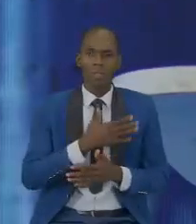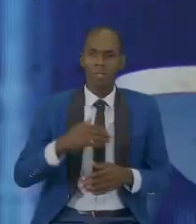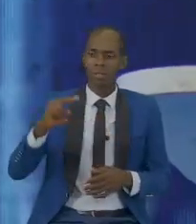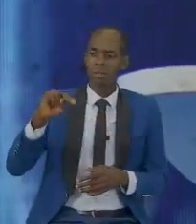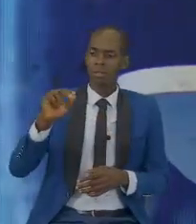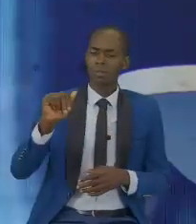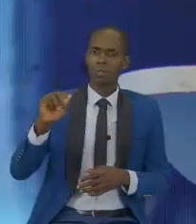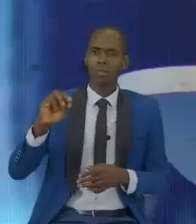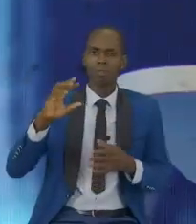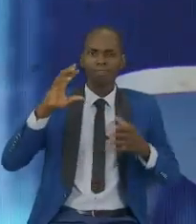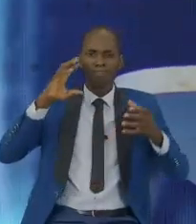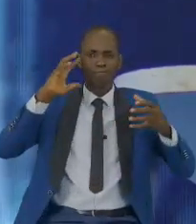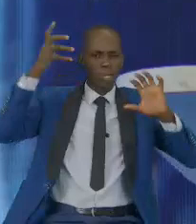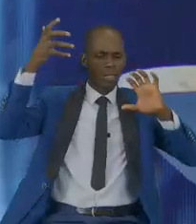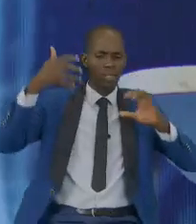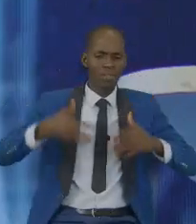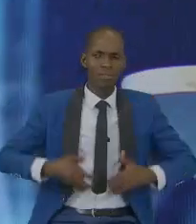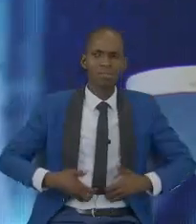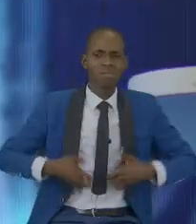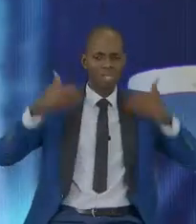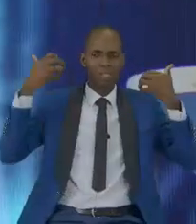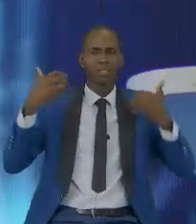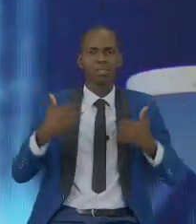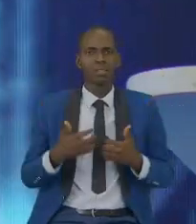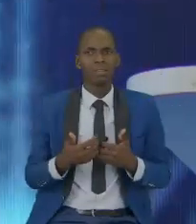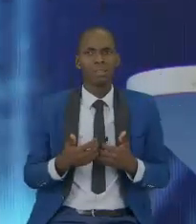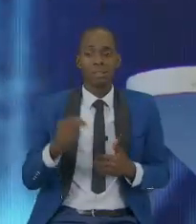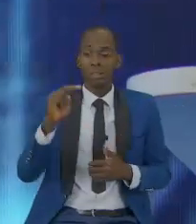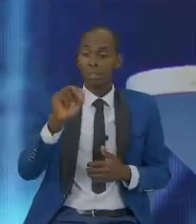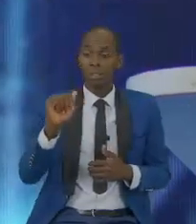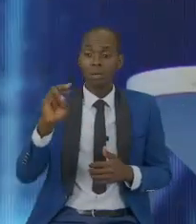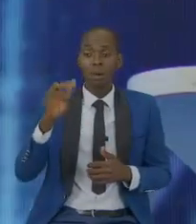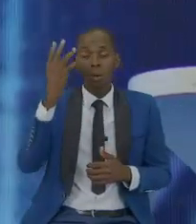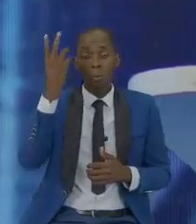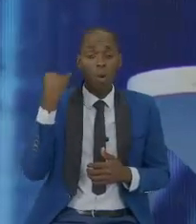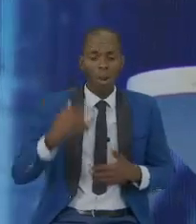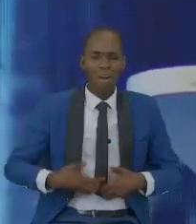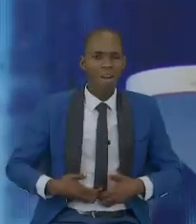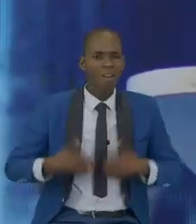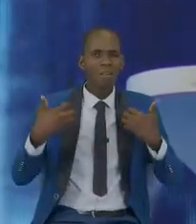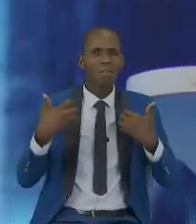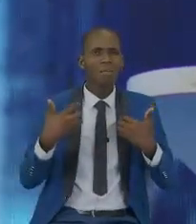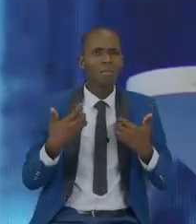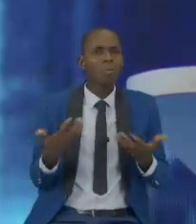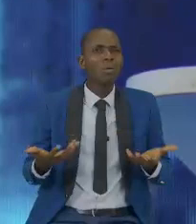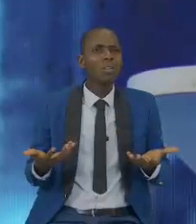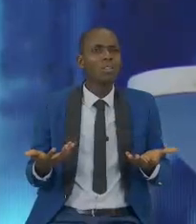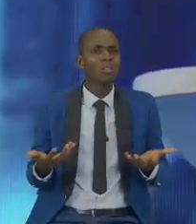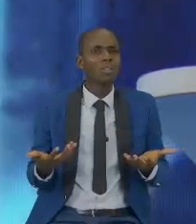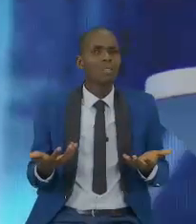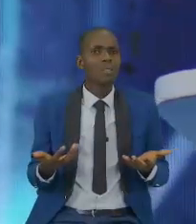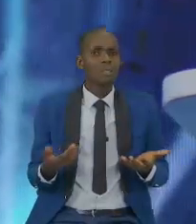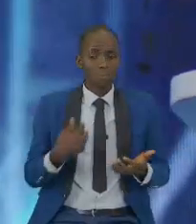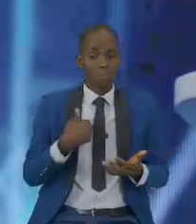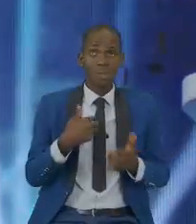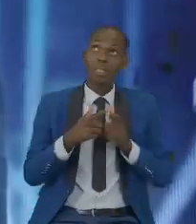was wroth. Naaman was angry. He said, what? I'm a great